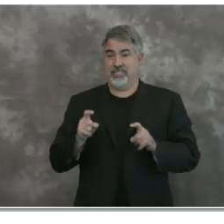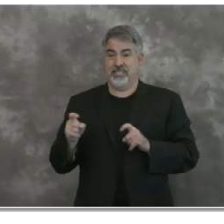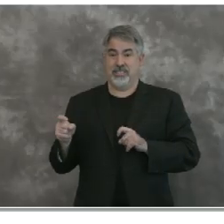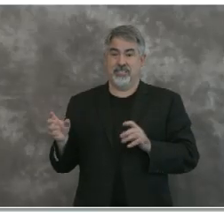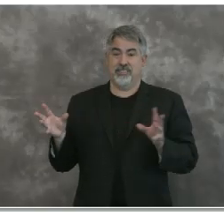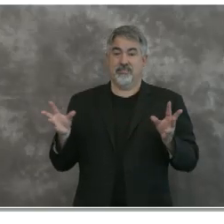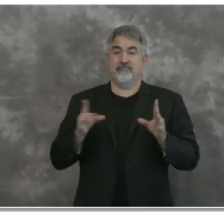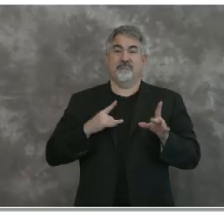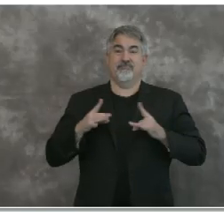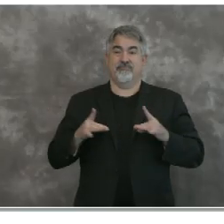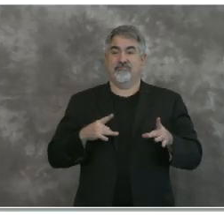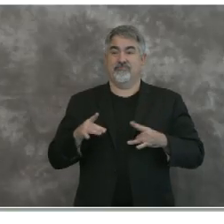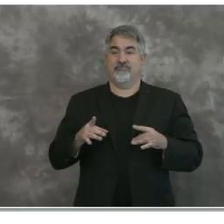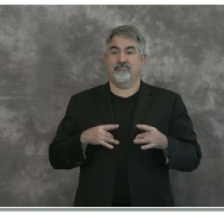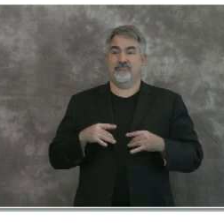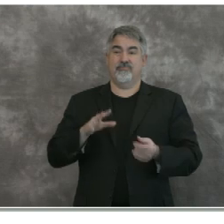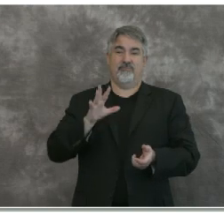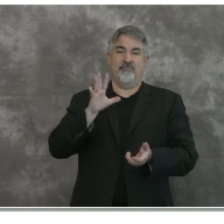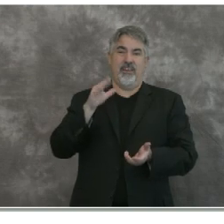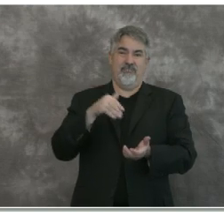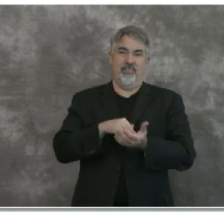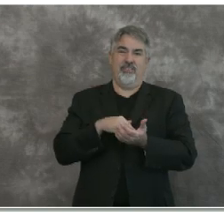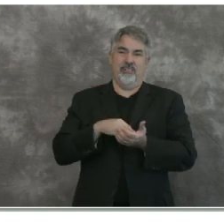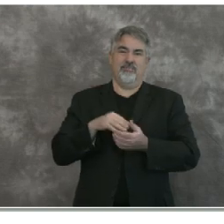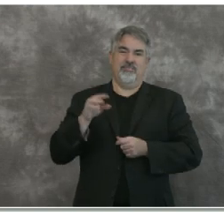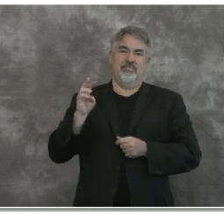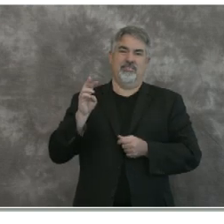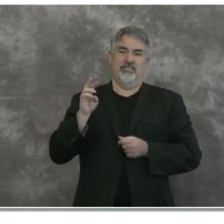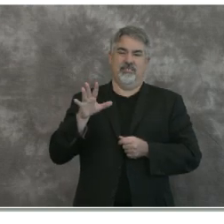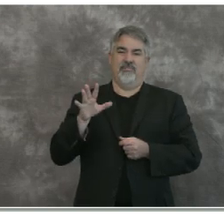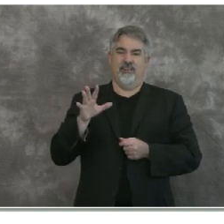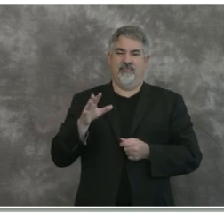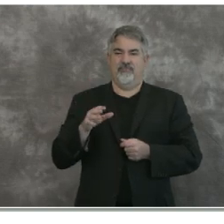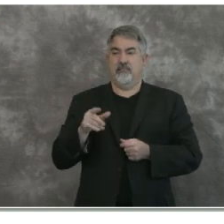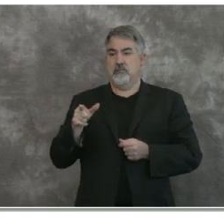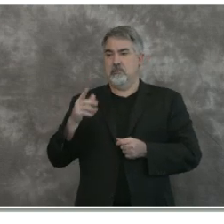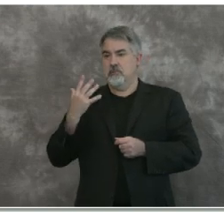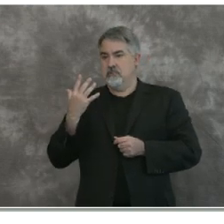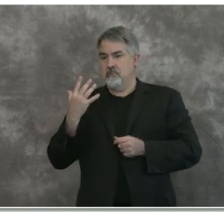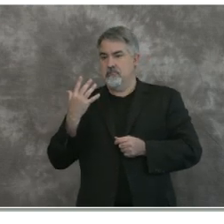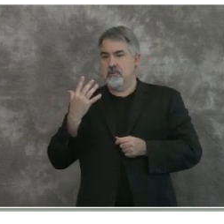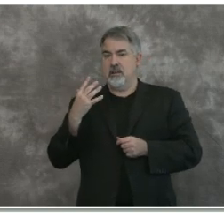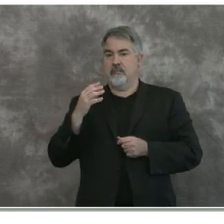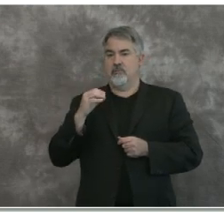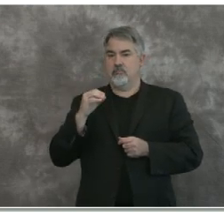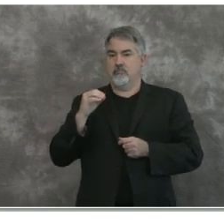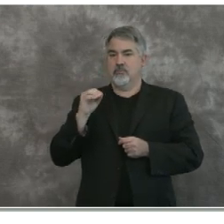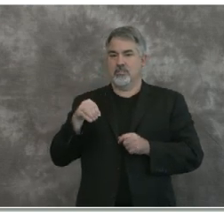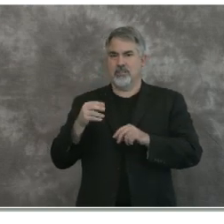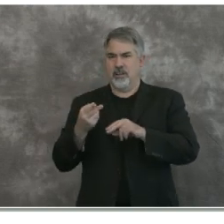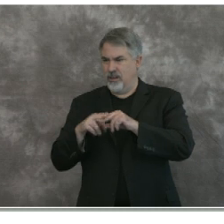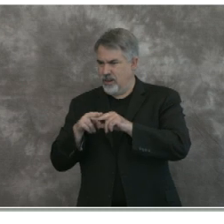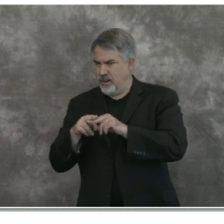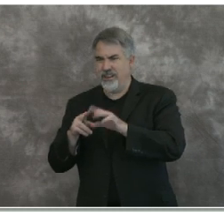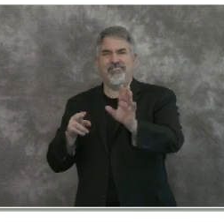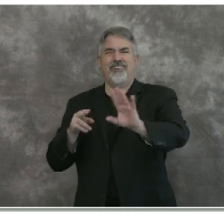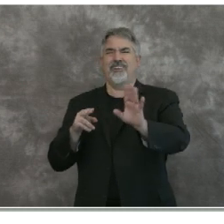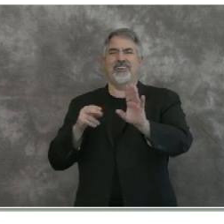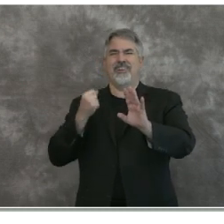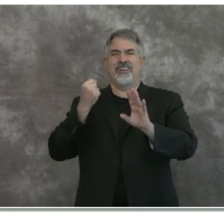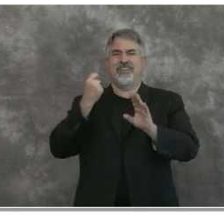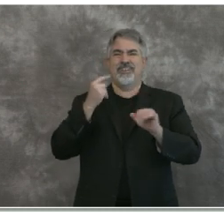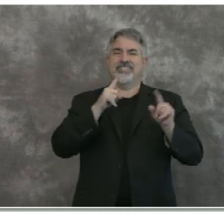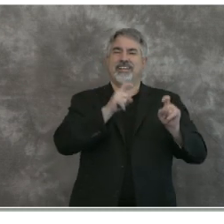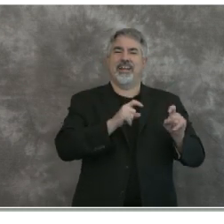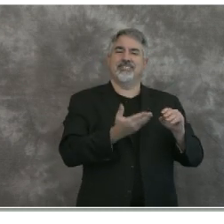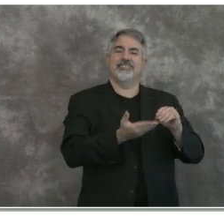2,638. You can see right there, which is 5%, and I want to reiterate, we say this every day, the number of positives is less